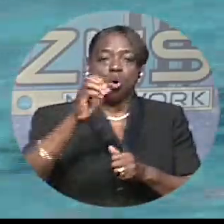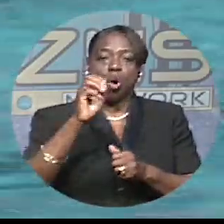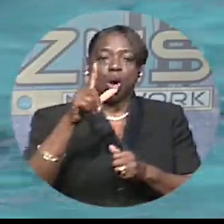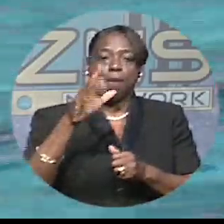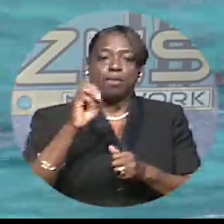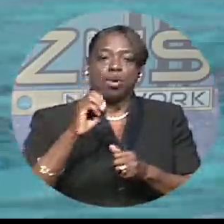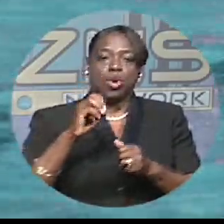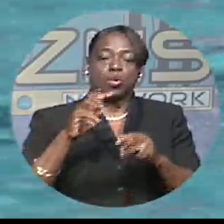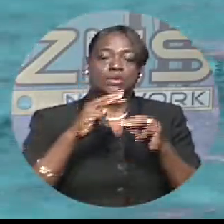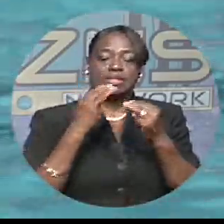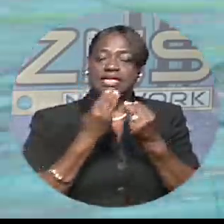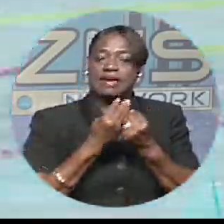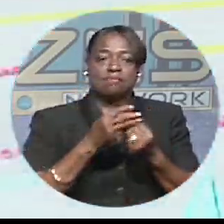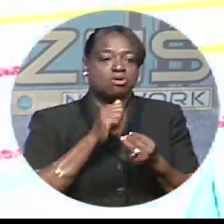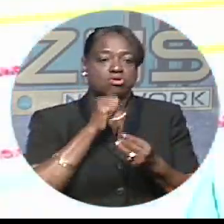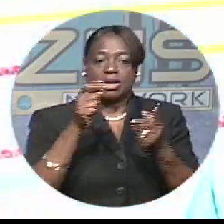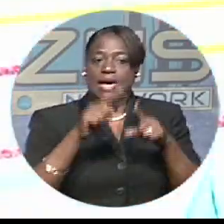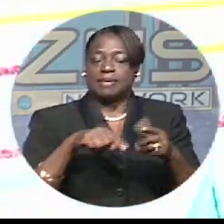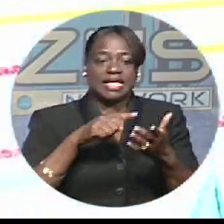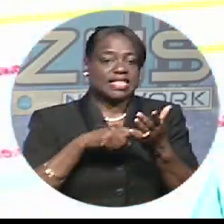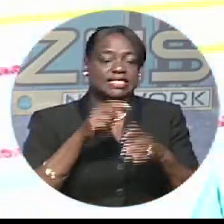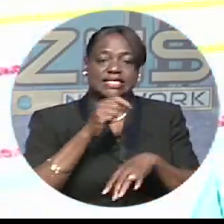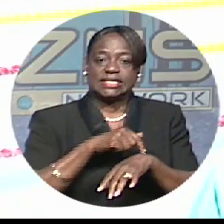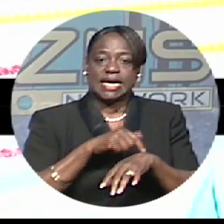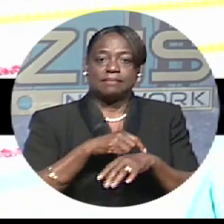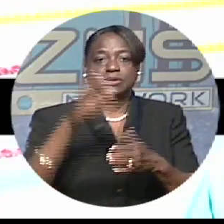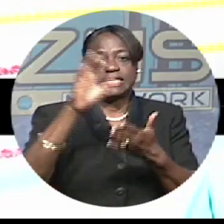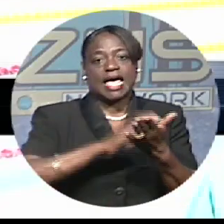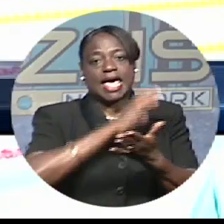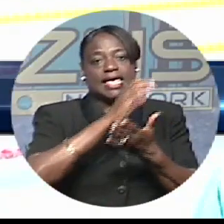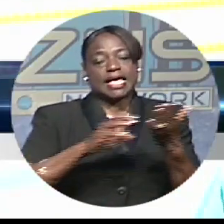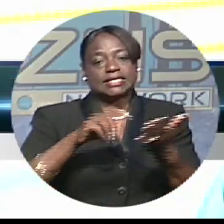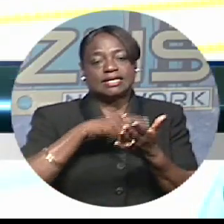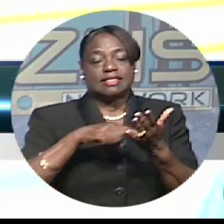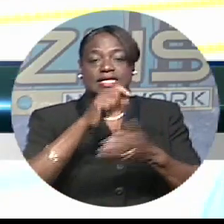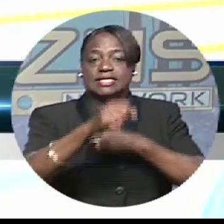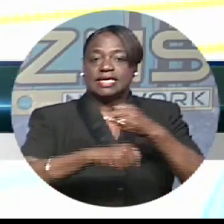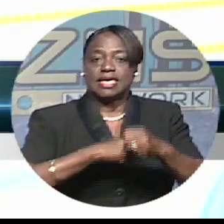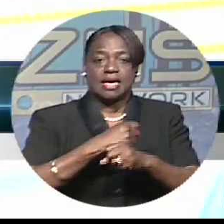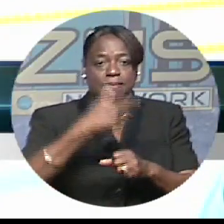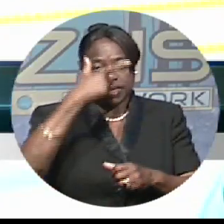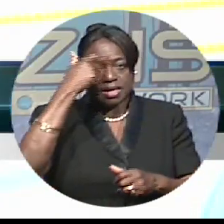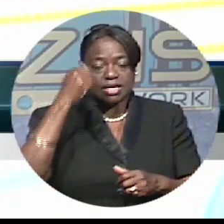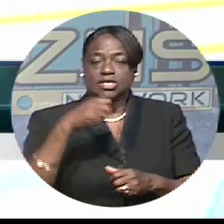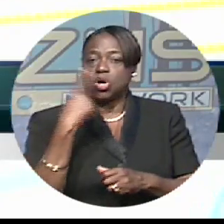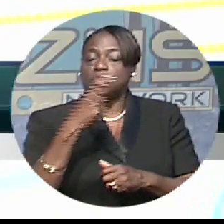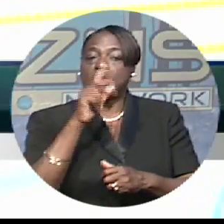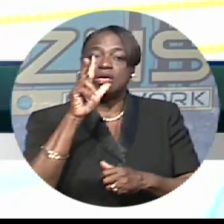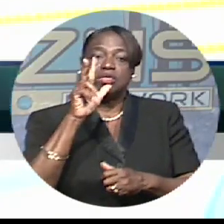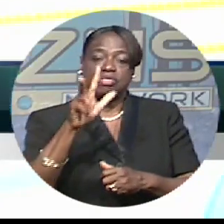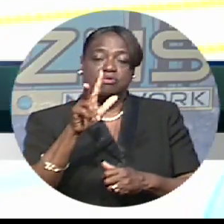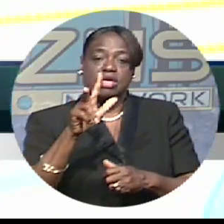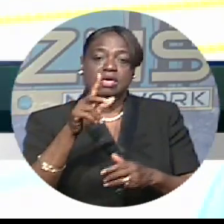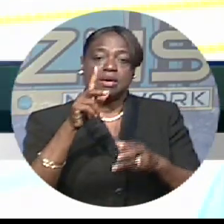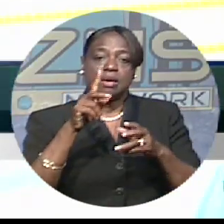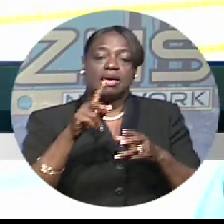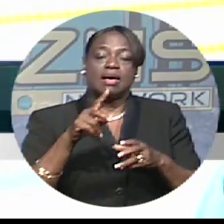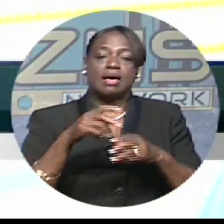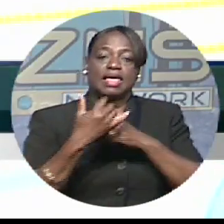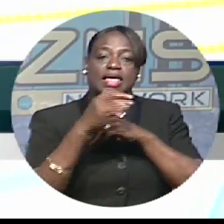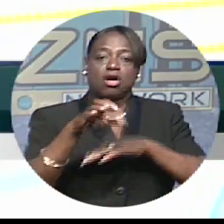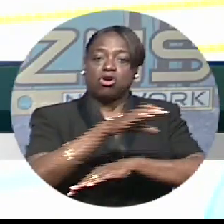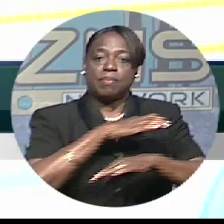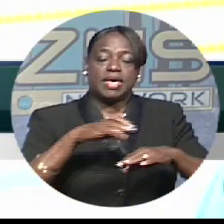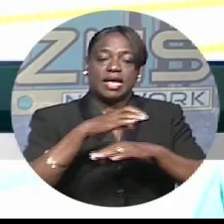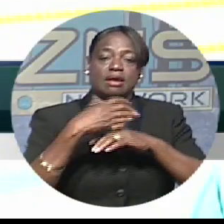around. The water polo was unfortunately cancelled this year because there were only three entries from the entire Caribbean. Water polo is a